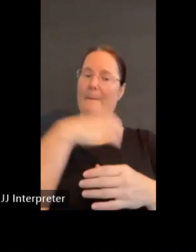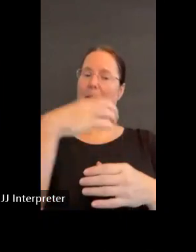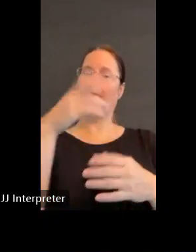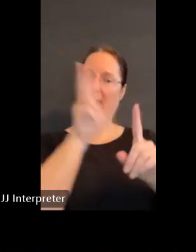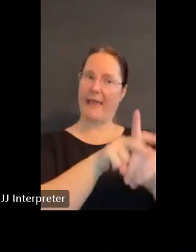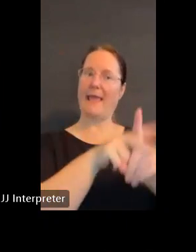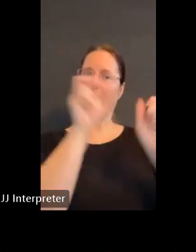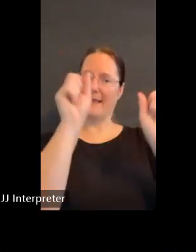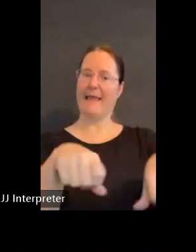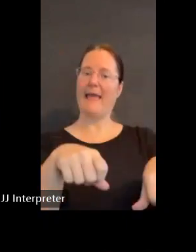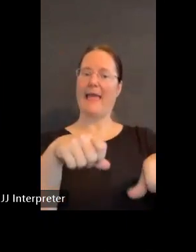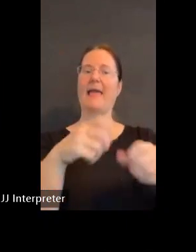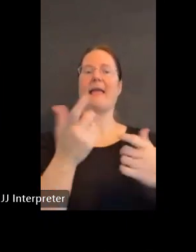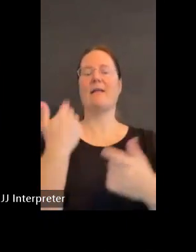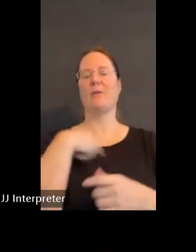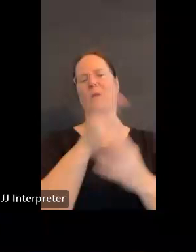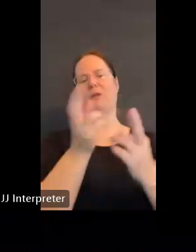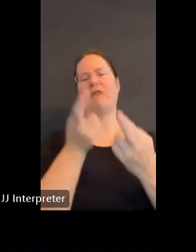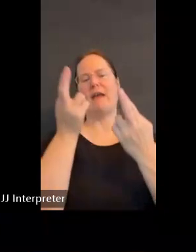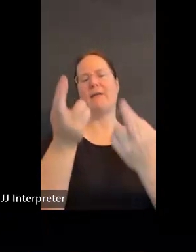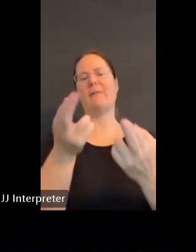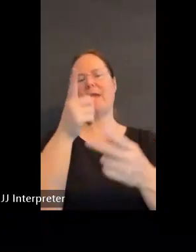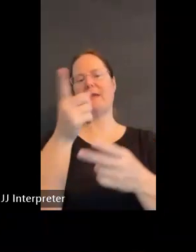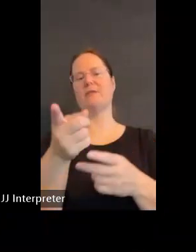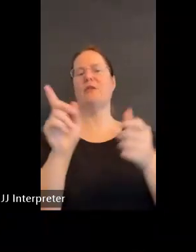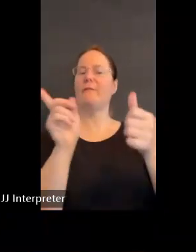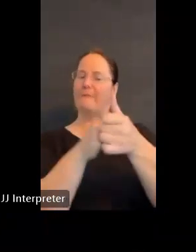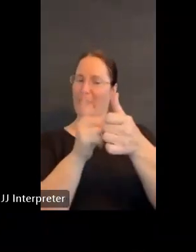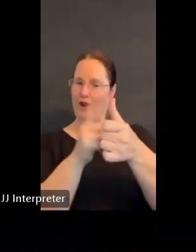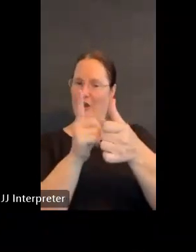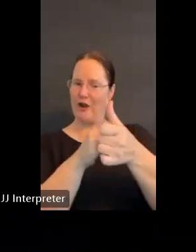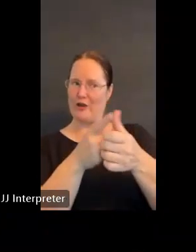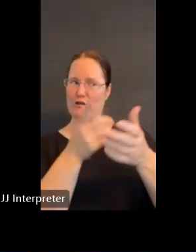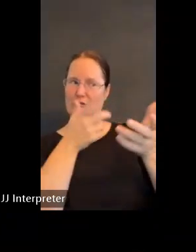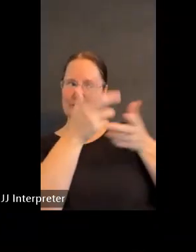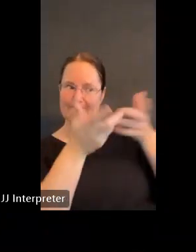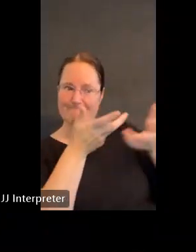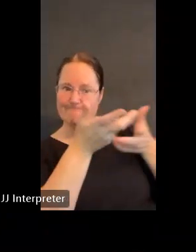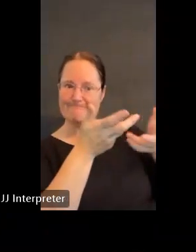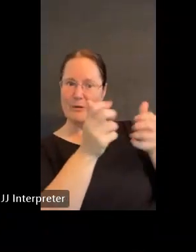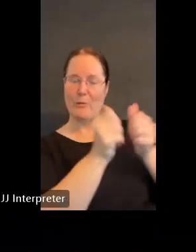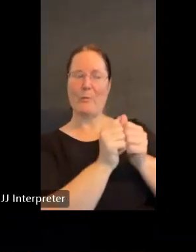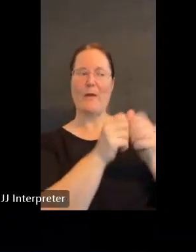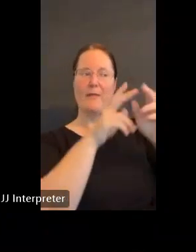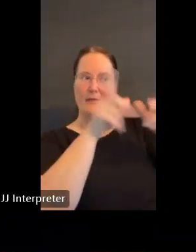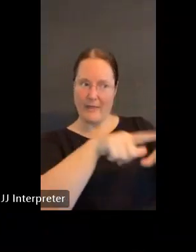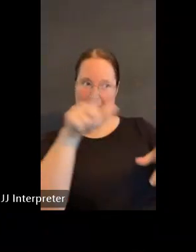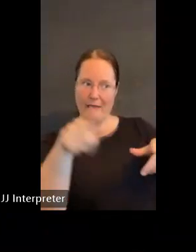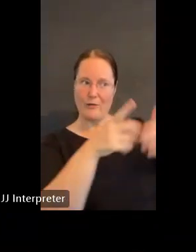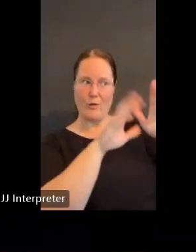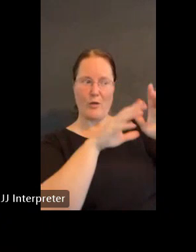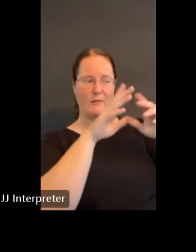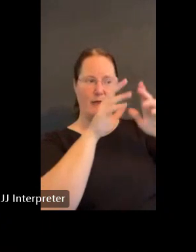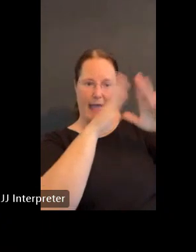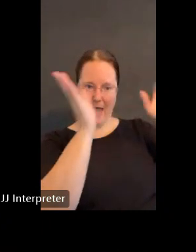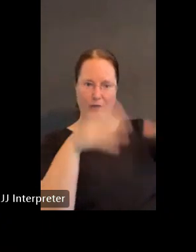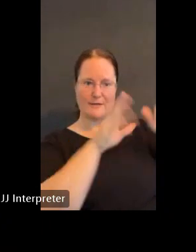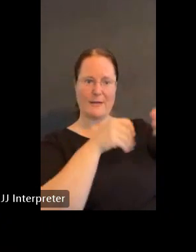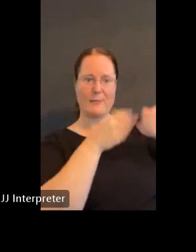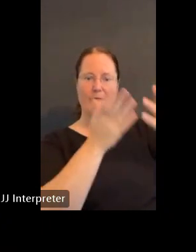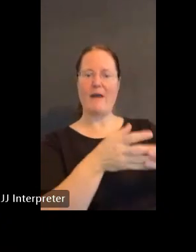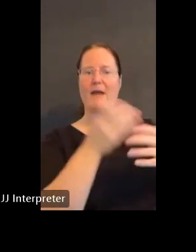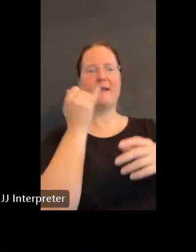So we do recommend talking to your housing provider first to see if you can resolve the issue. If that doesn't work, definitely contact us, our local fair housing